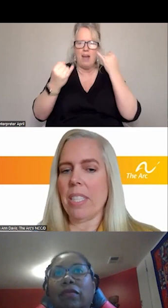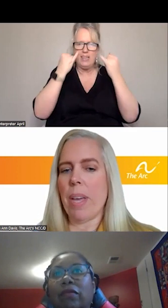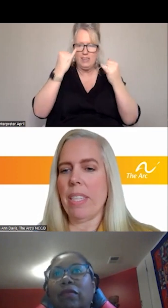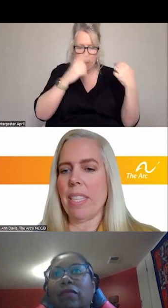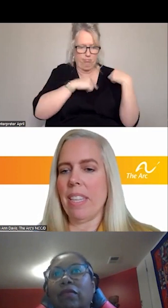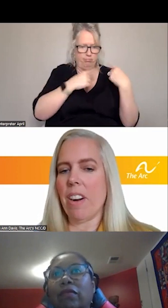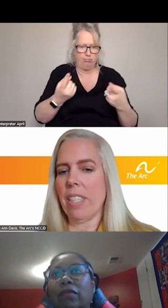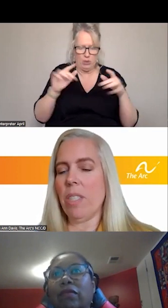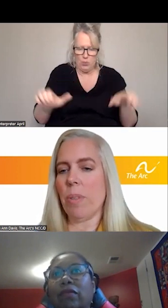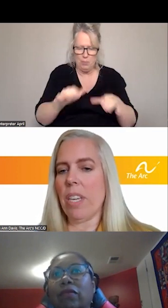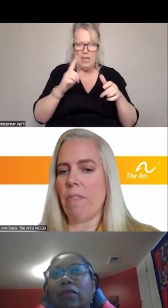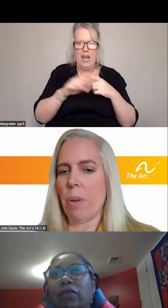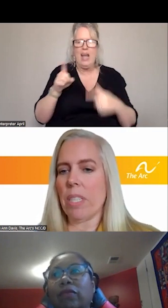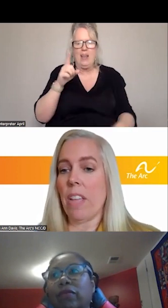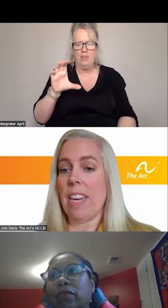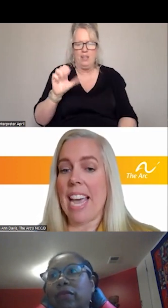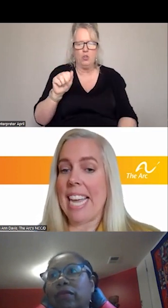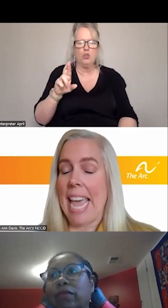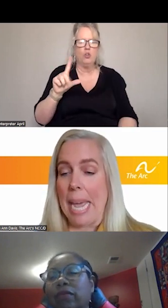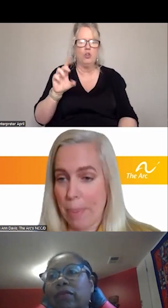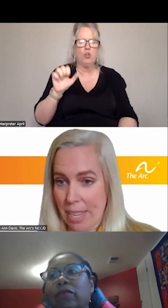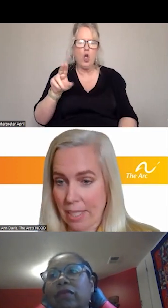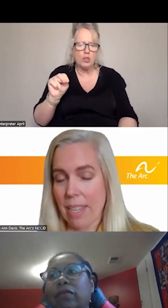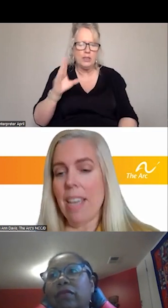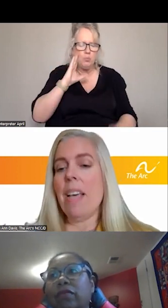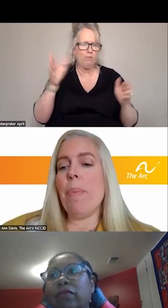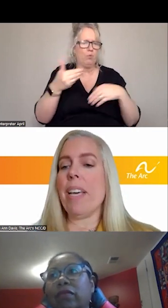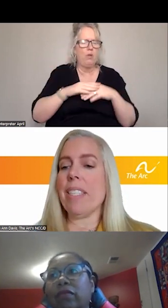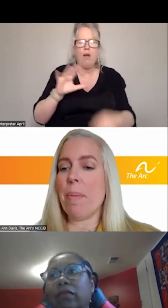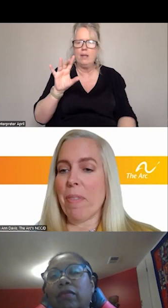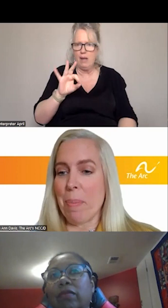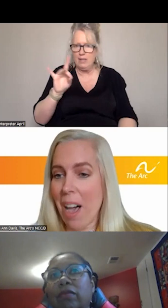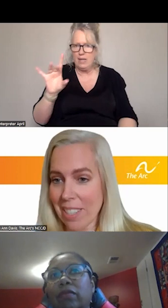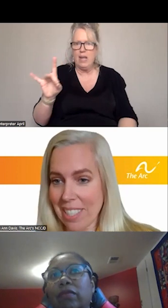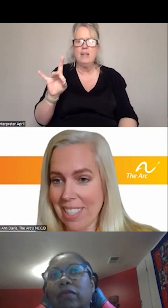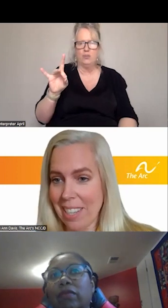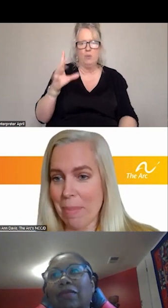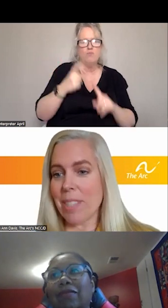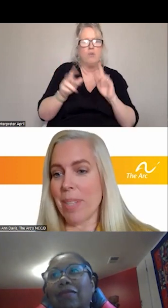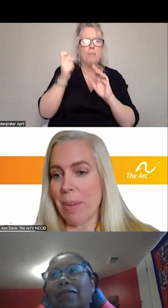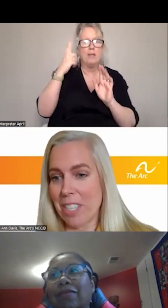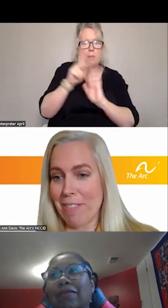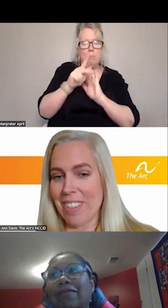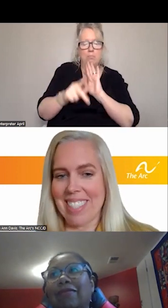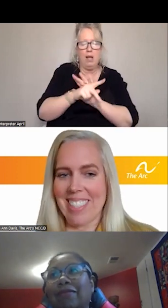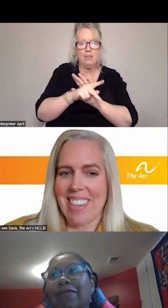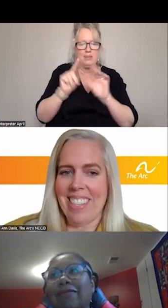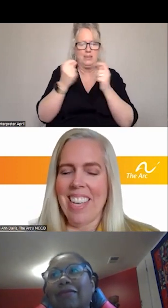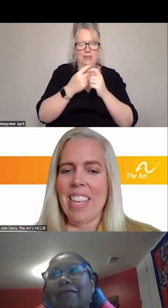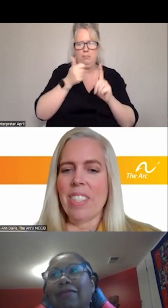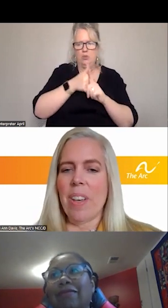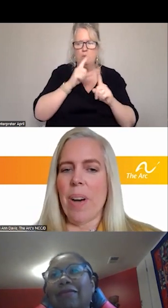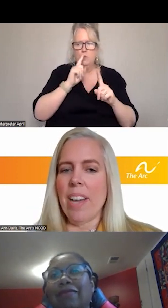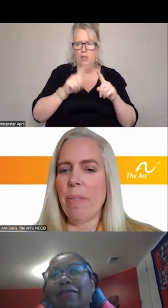doing in this space. And then Carlean's really going to focus on the 988 piece, because coming from the policy team, that's really what she focuses